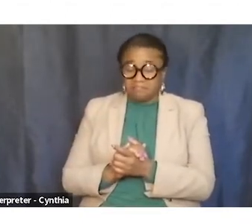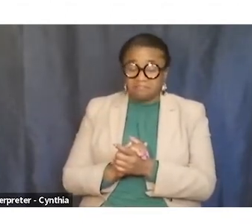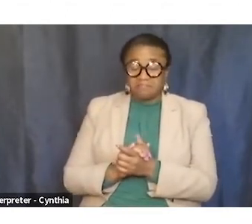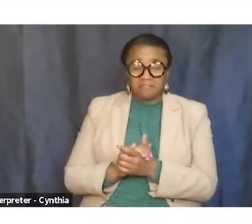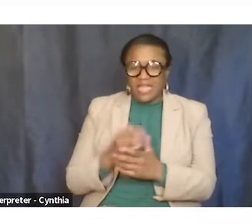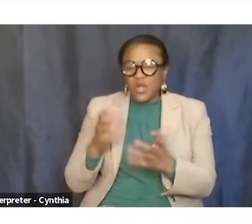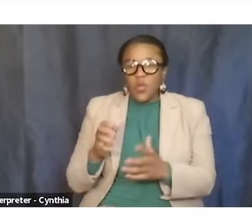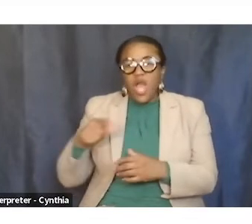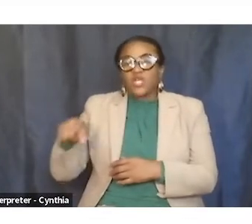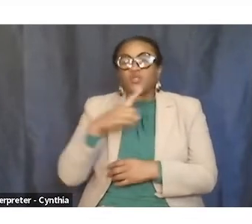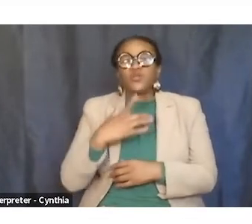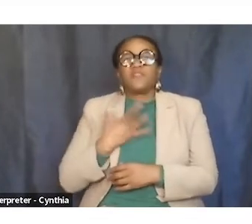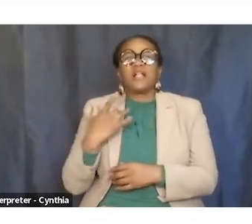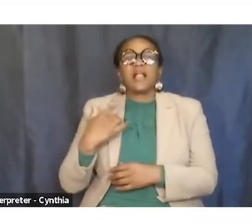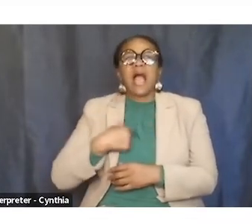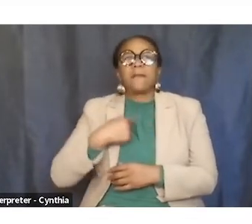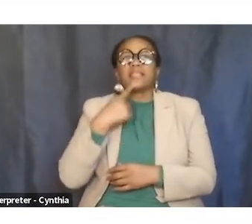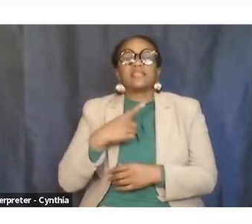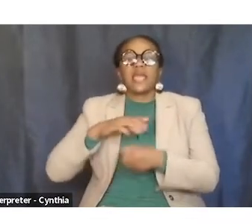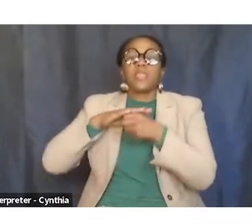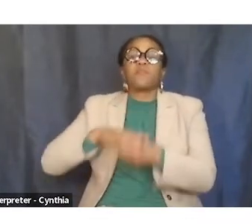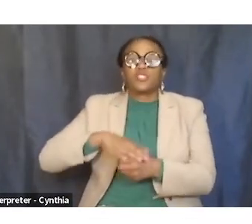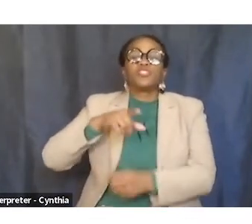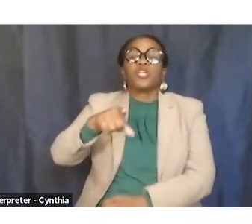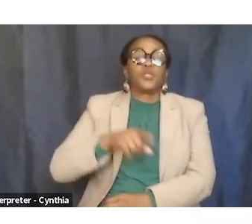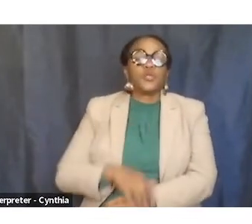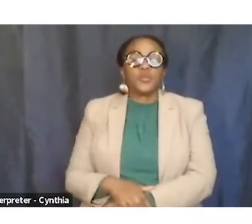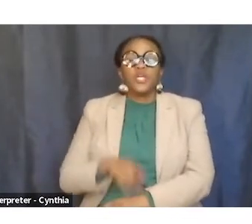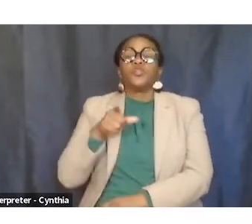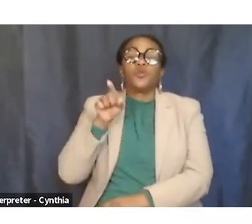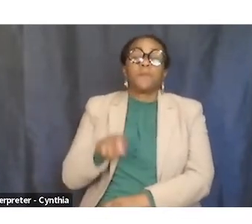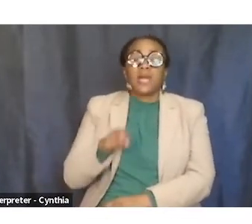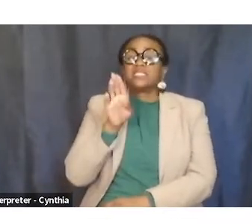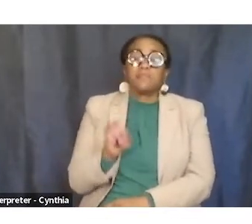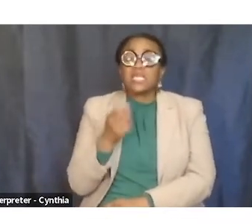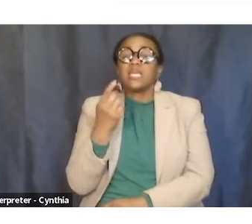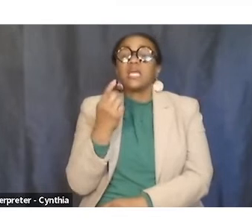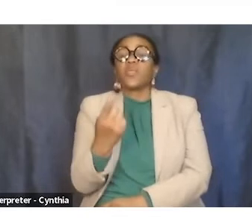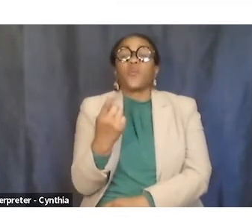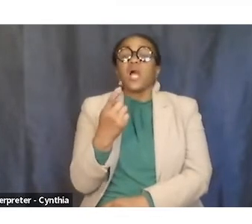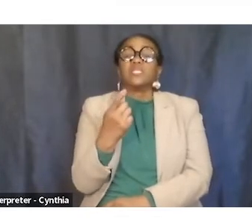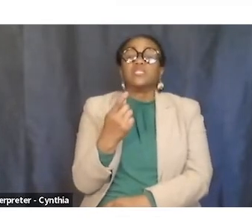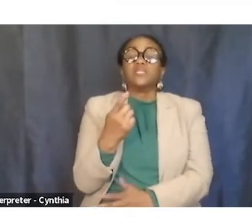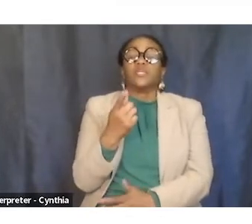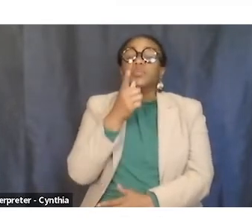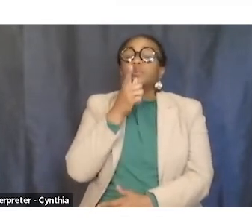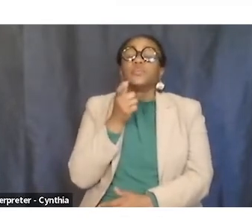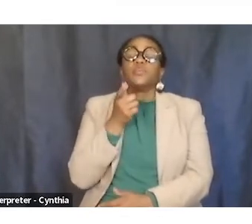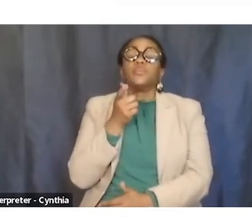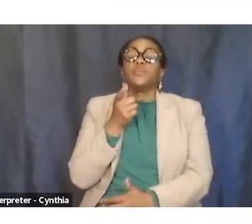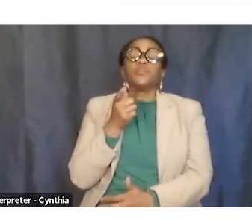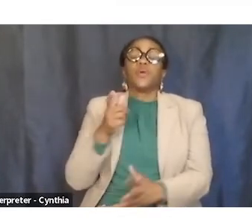don't want anyone to feel as though I'm putting the pressure on you to be the one to